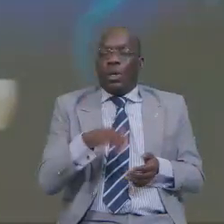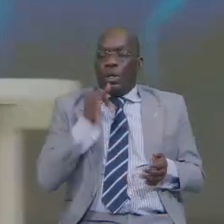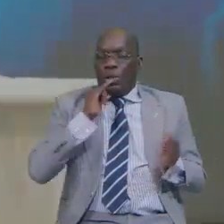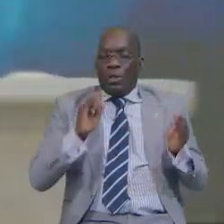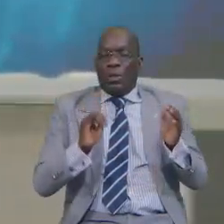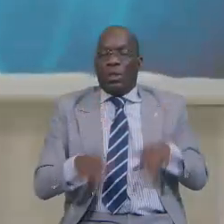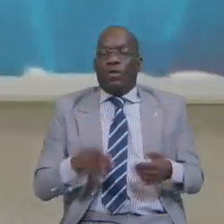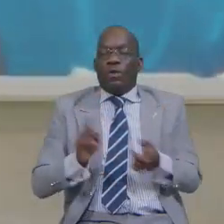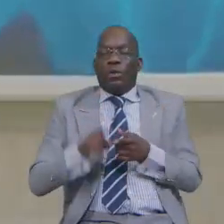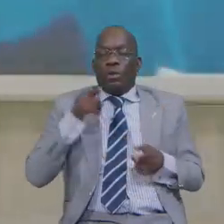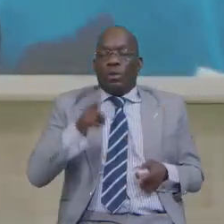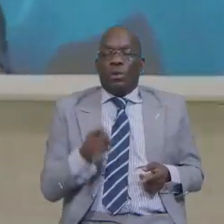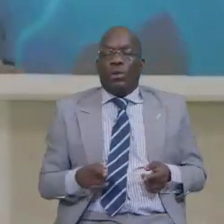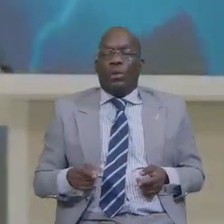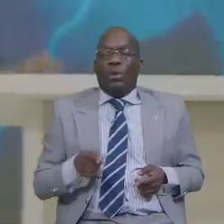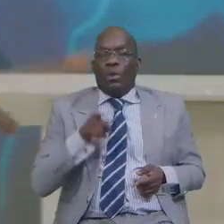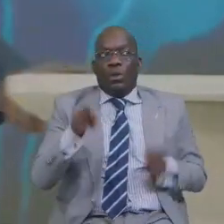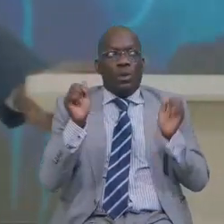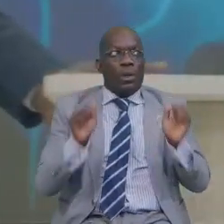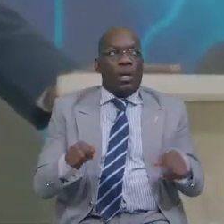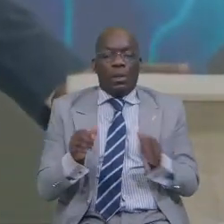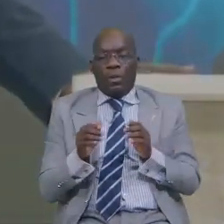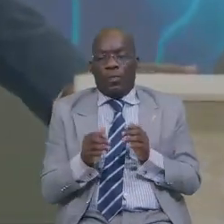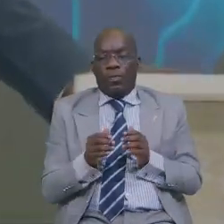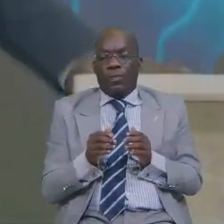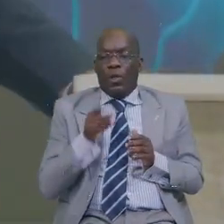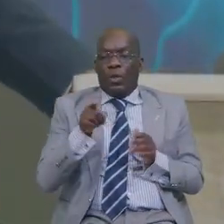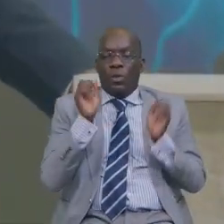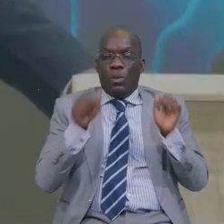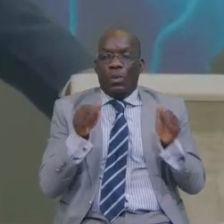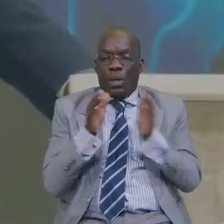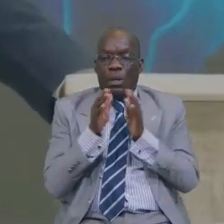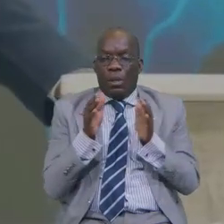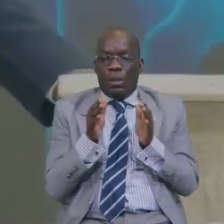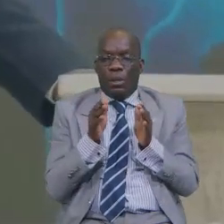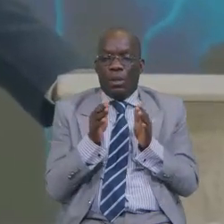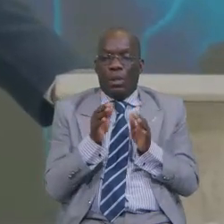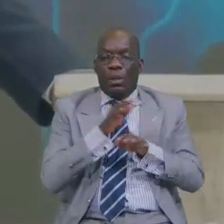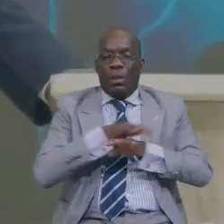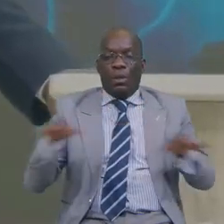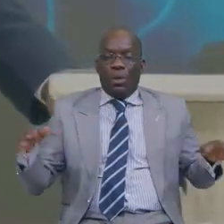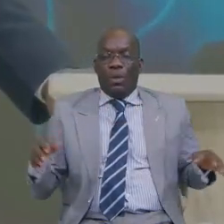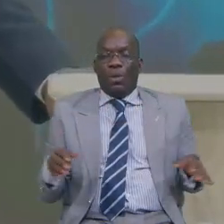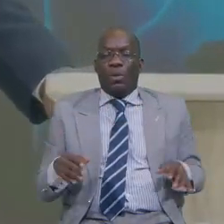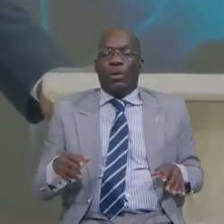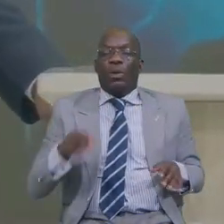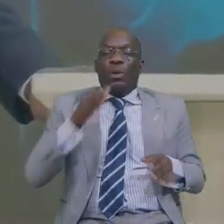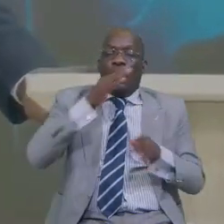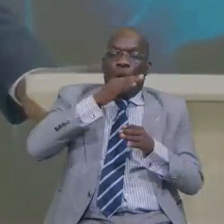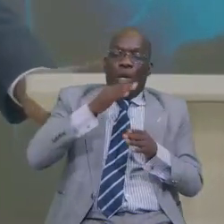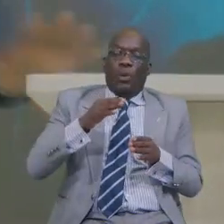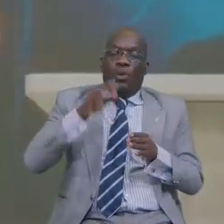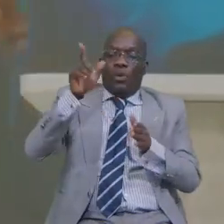on to you. You can. You can. Don't cut yourself short. You